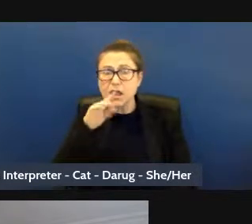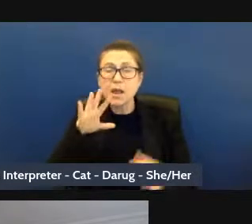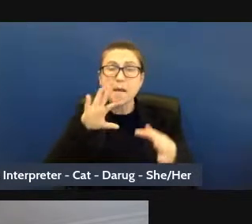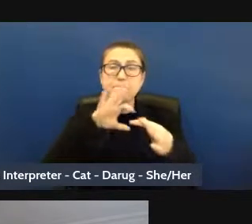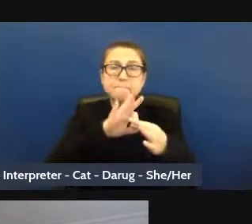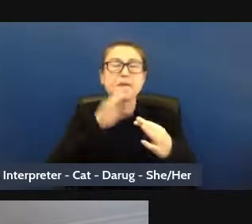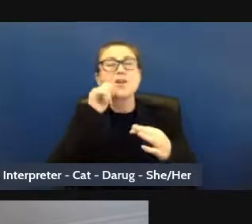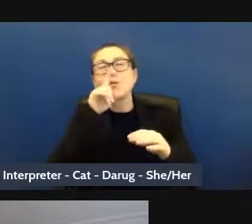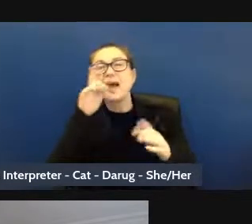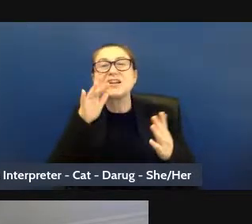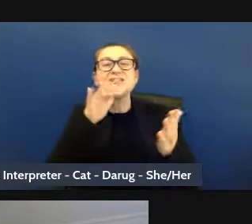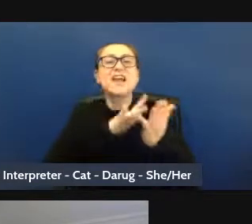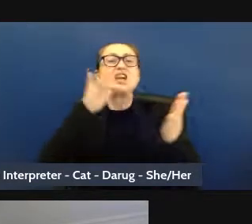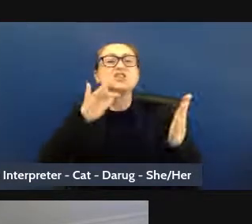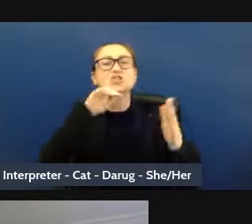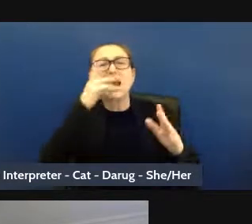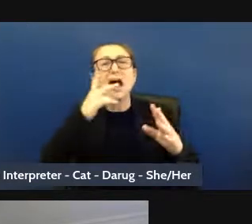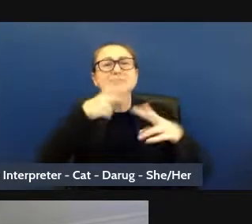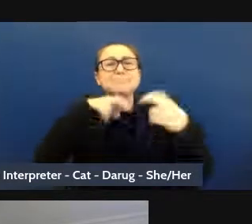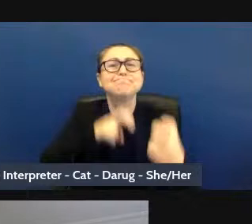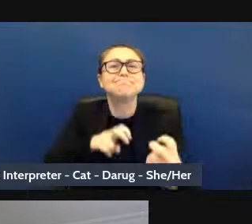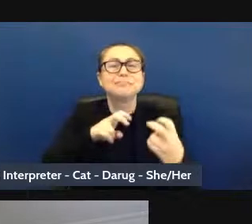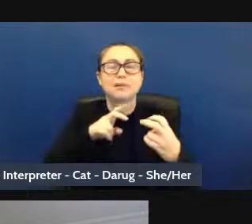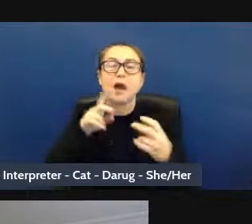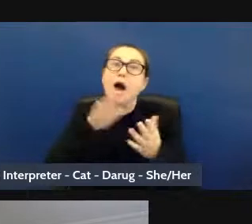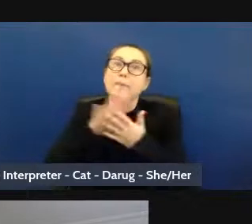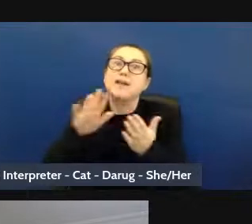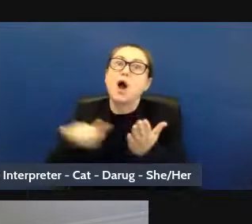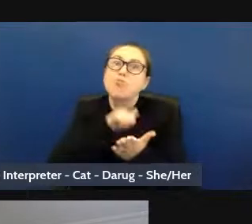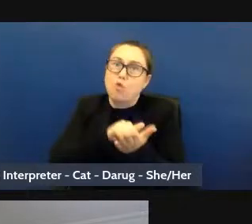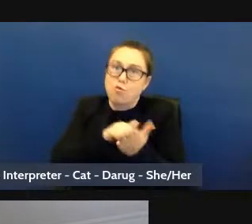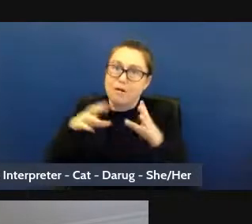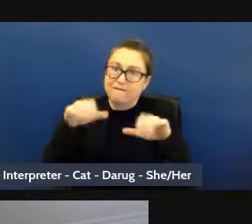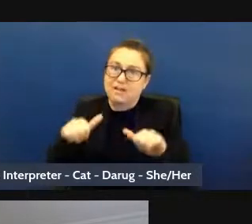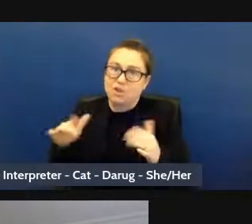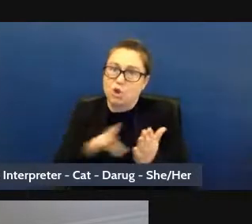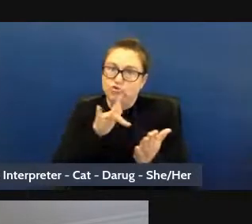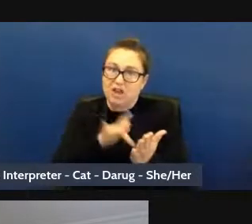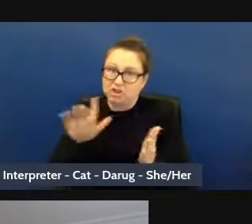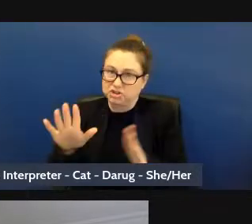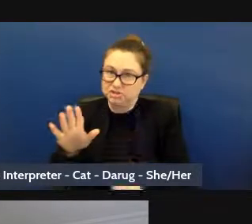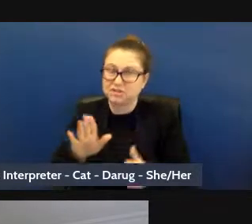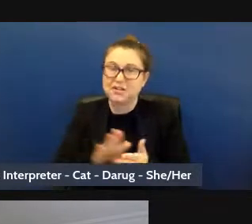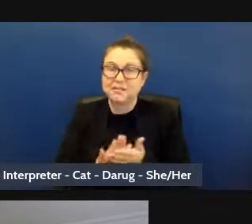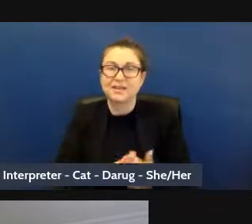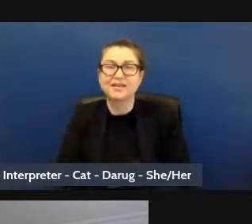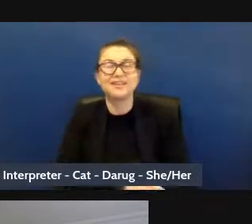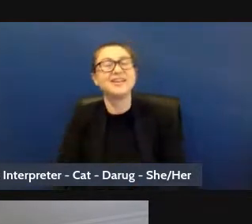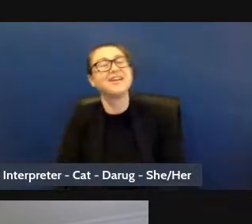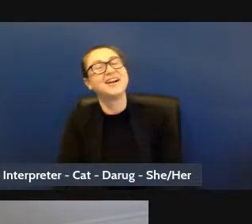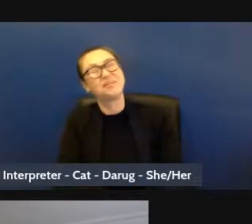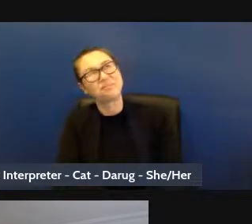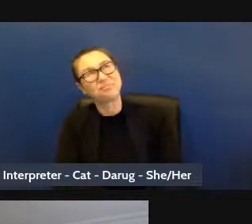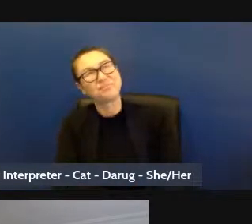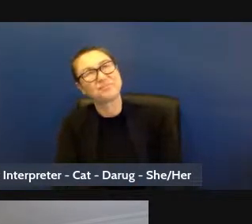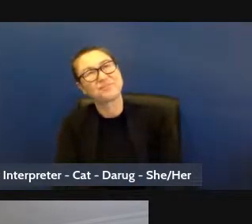you couldn't touch them, and in an appropriate physio way? Yeah, I think it's been